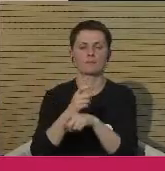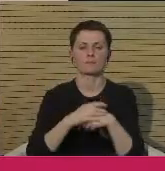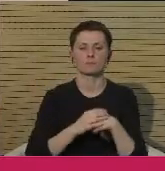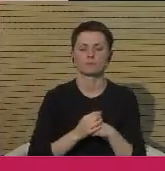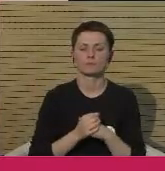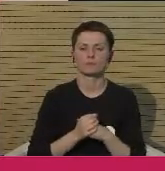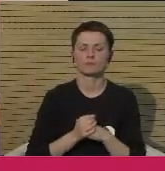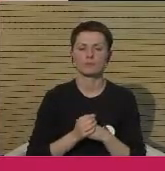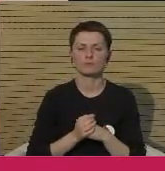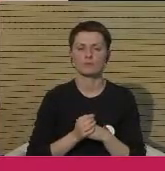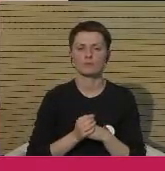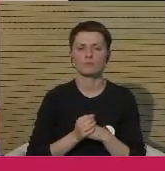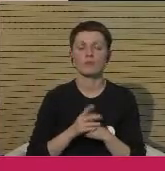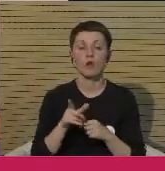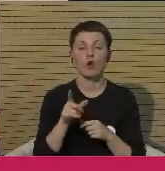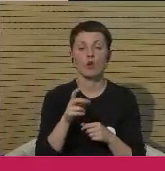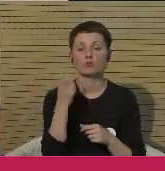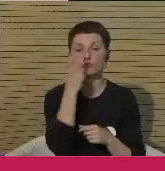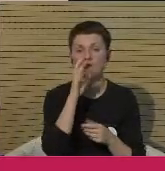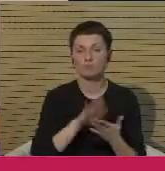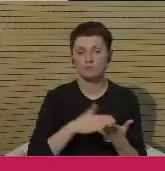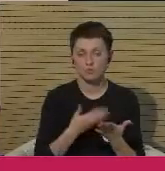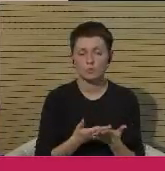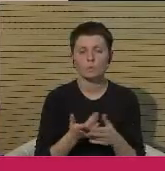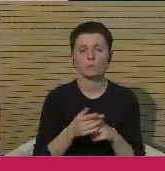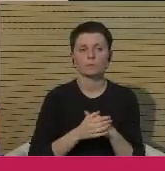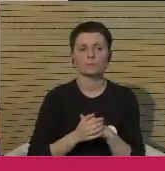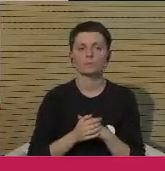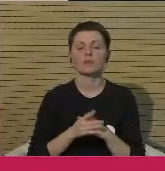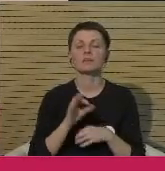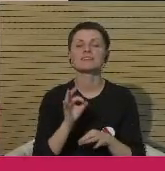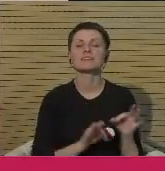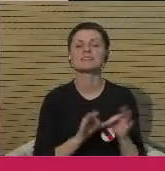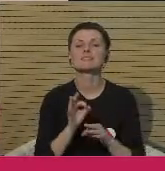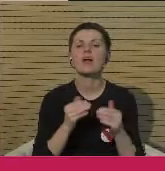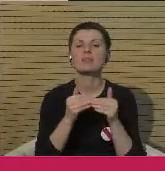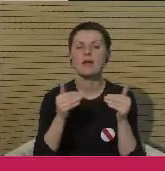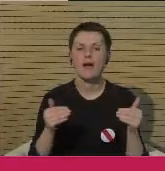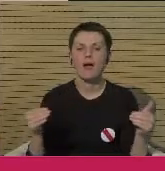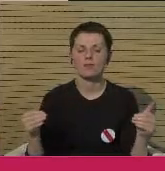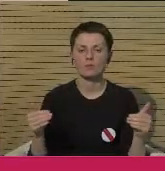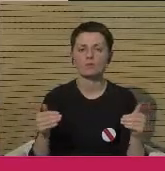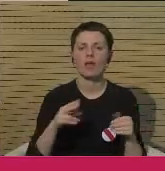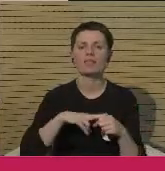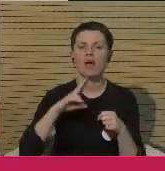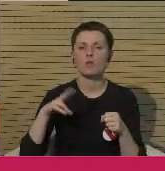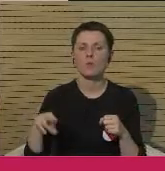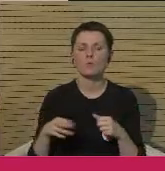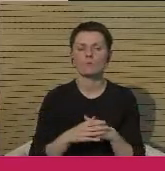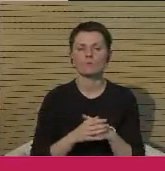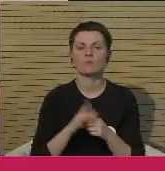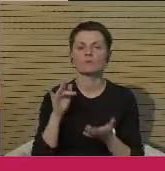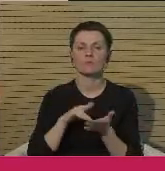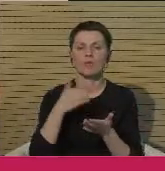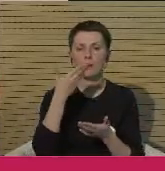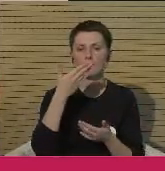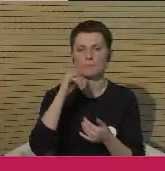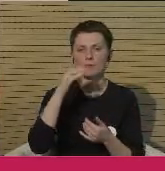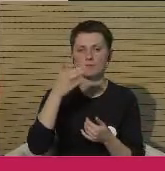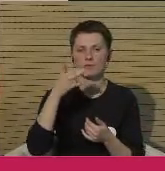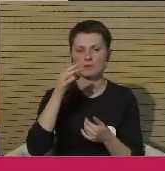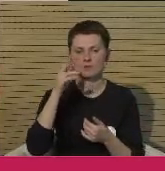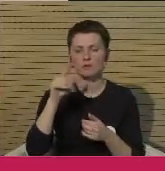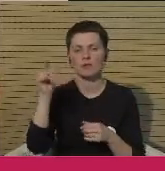it's supported by state donations or state's financial support. So one history